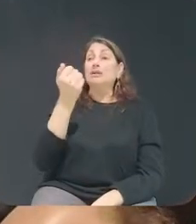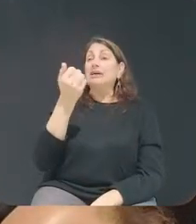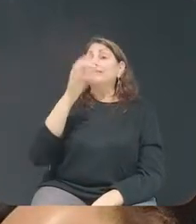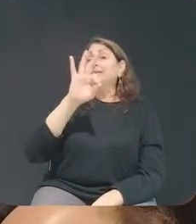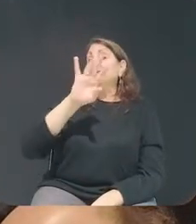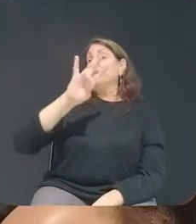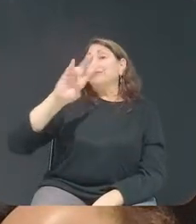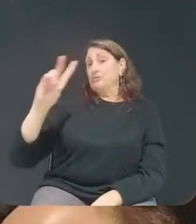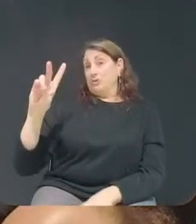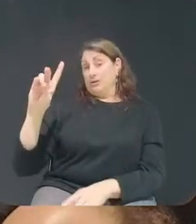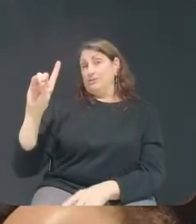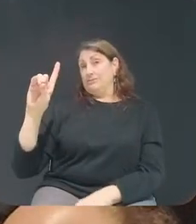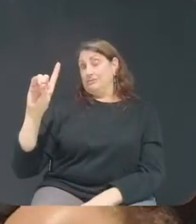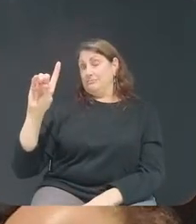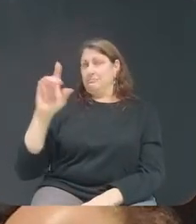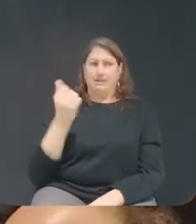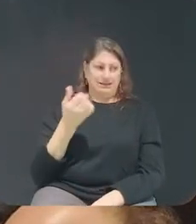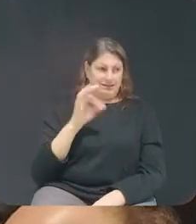cleanup project in progress.